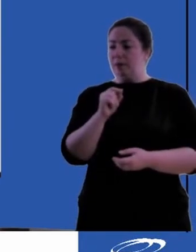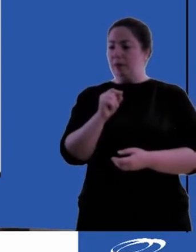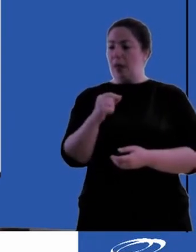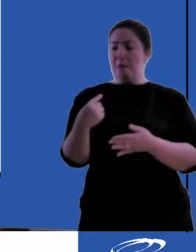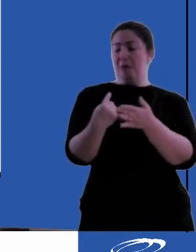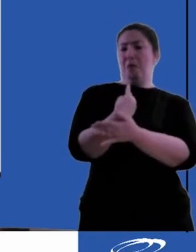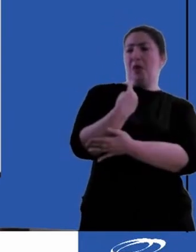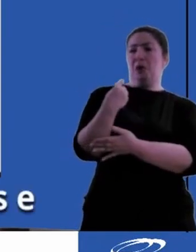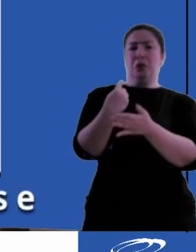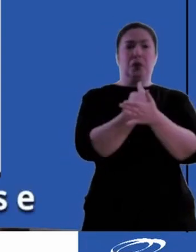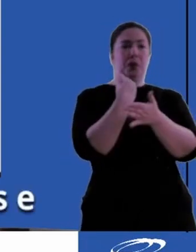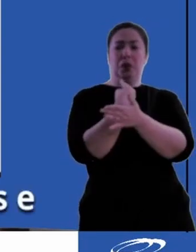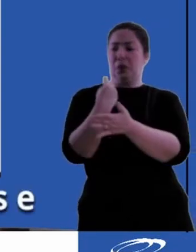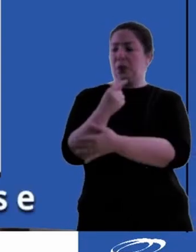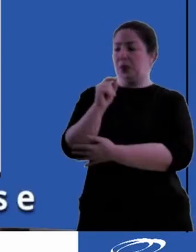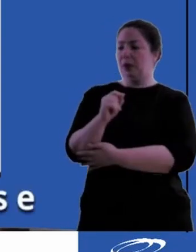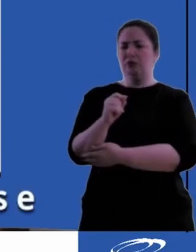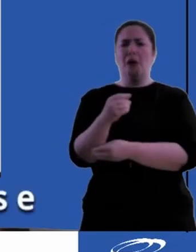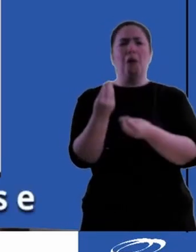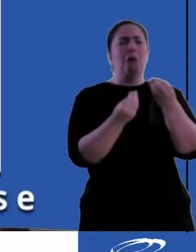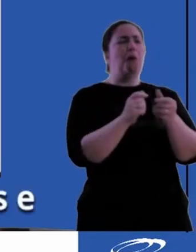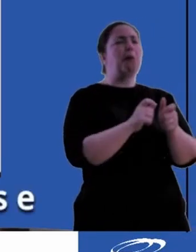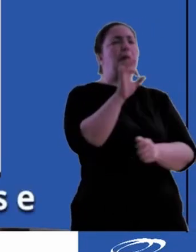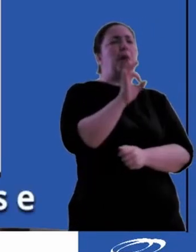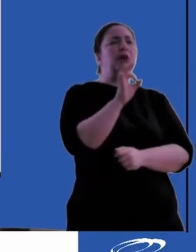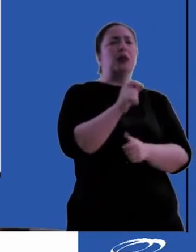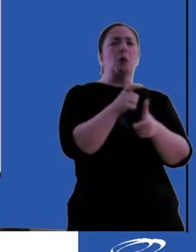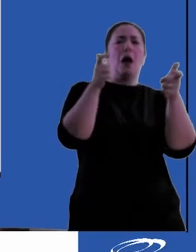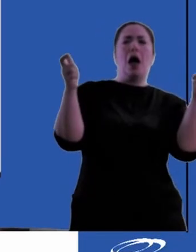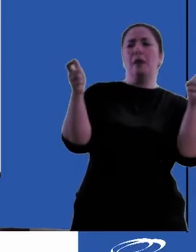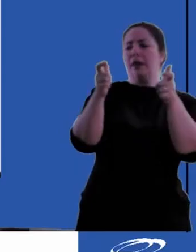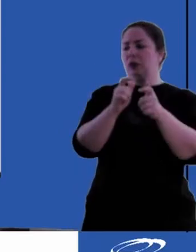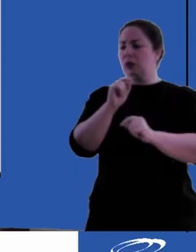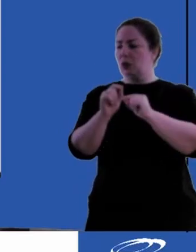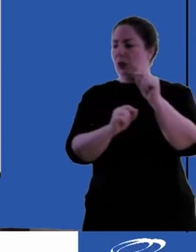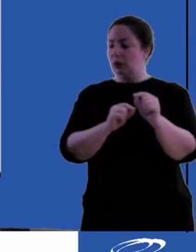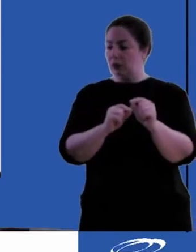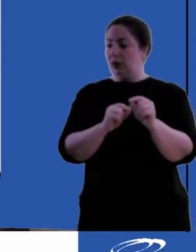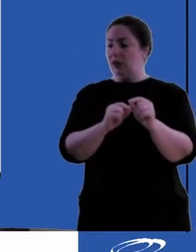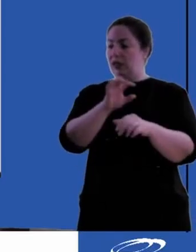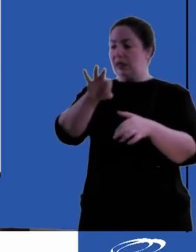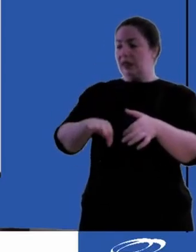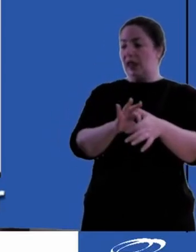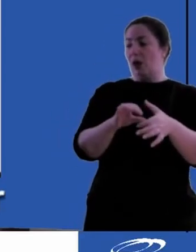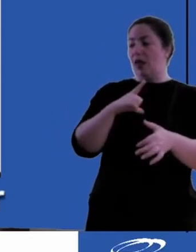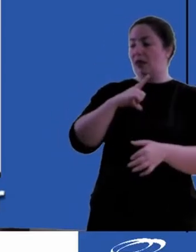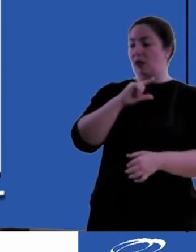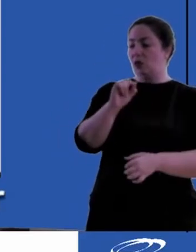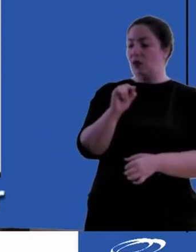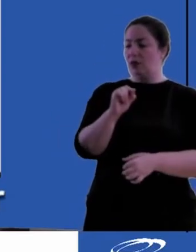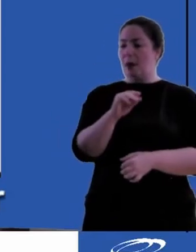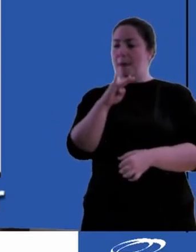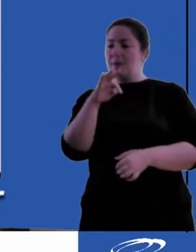an antimicrobial peptide that is made by neutrophils and other cells, and it has been shown to be a very good